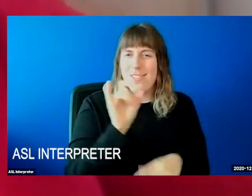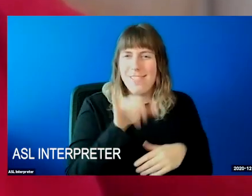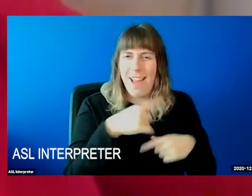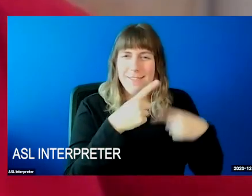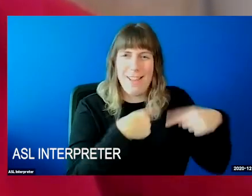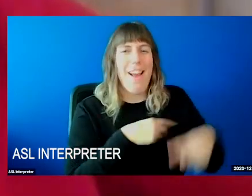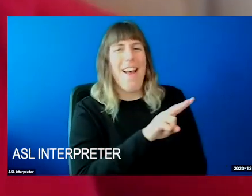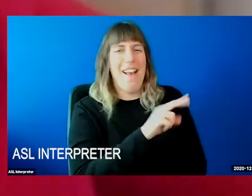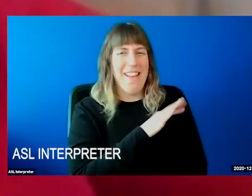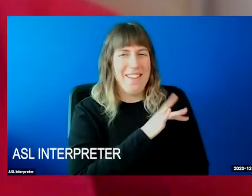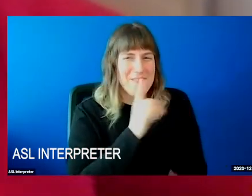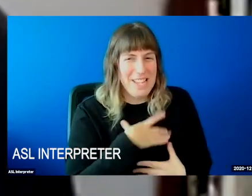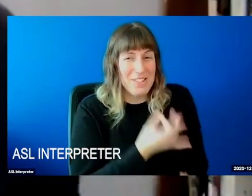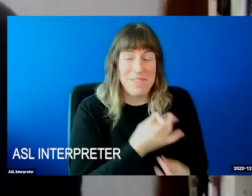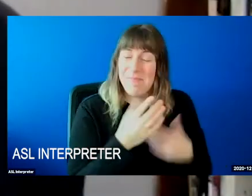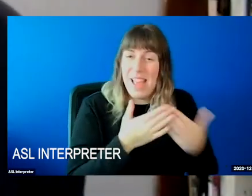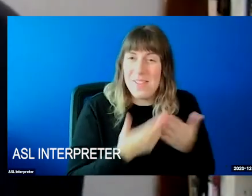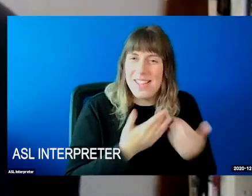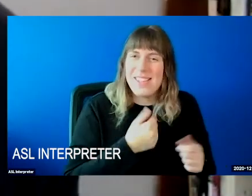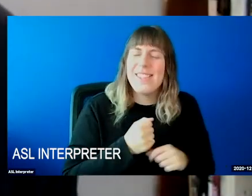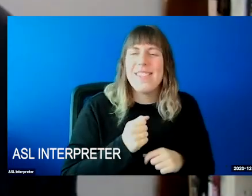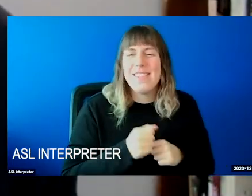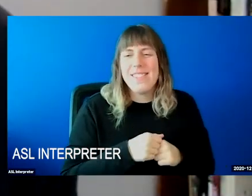before, seeing it again.